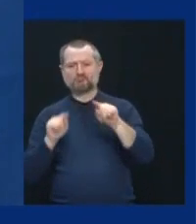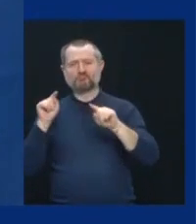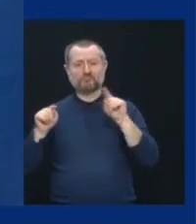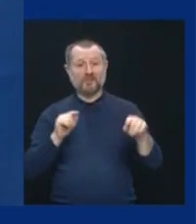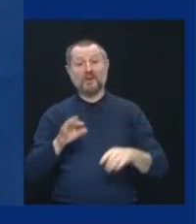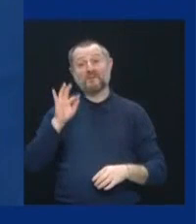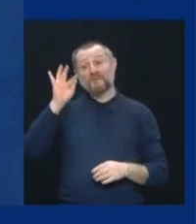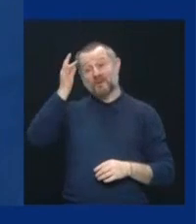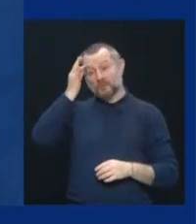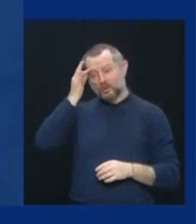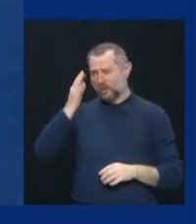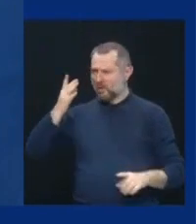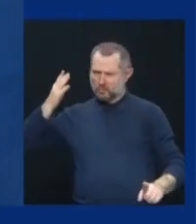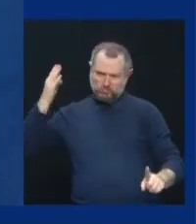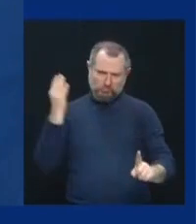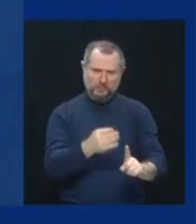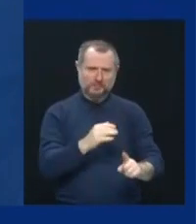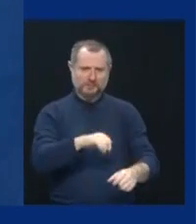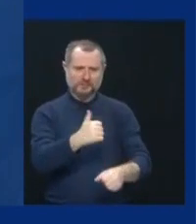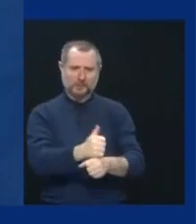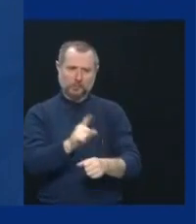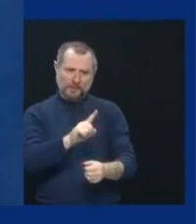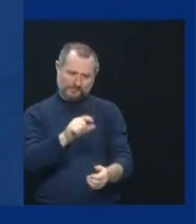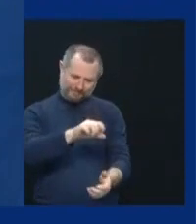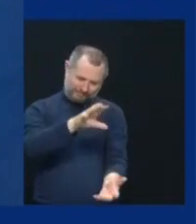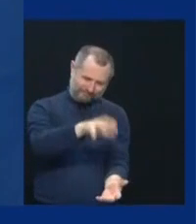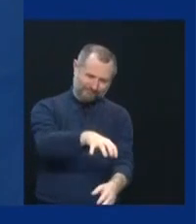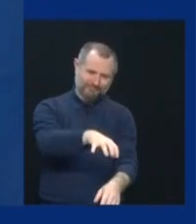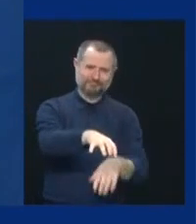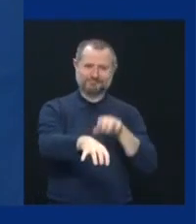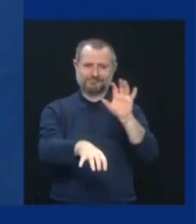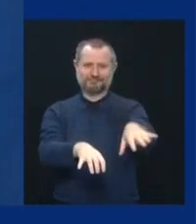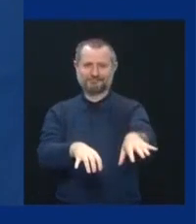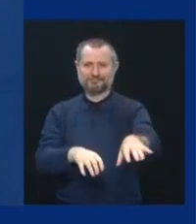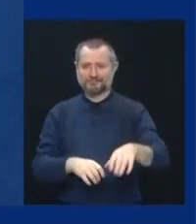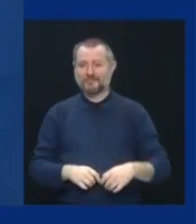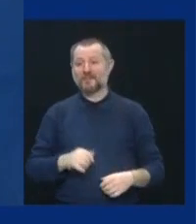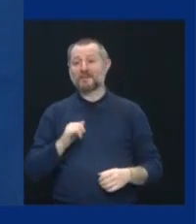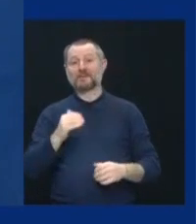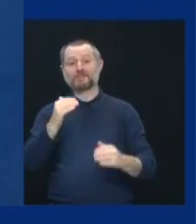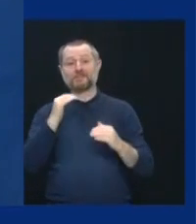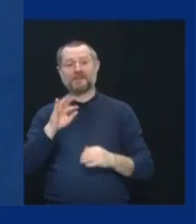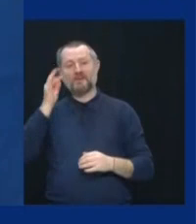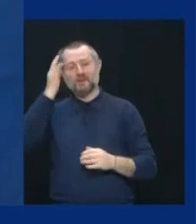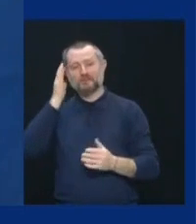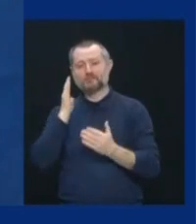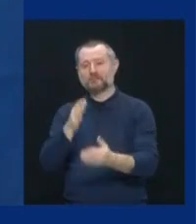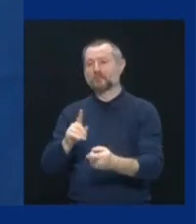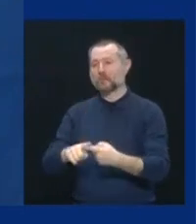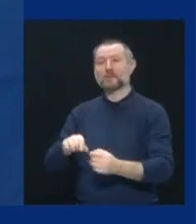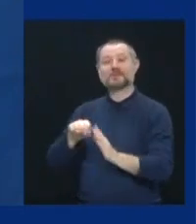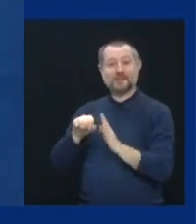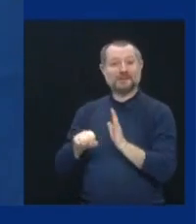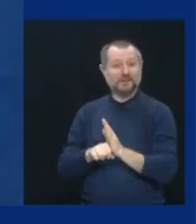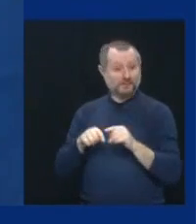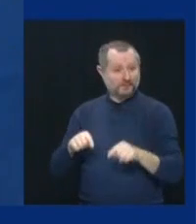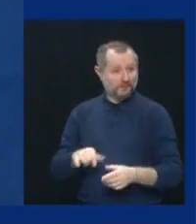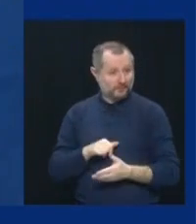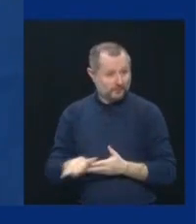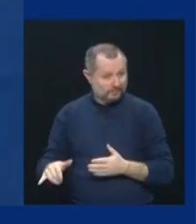to those joint sites. Federal government then allocates to states separate from all of